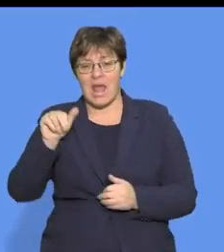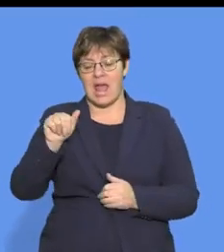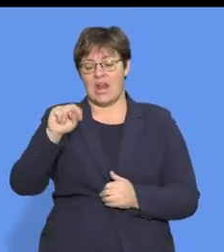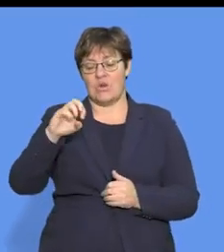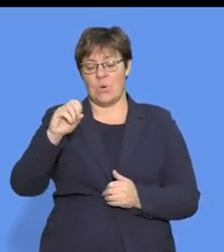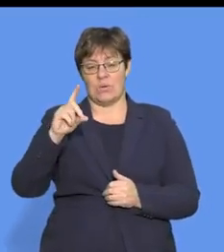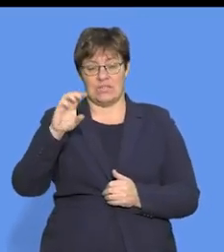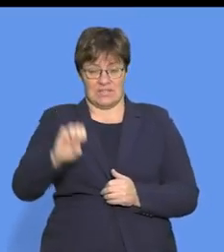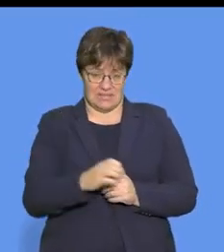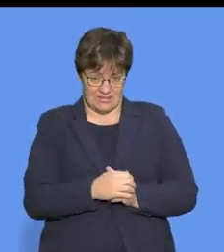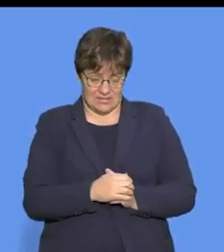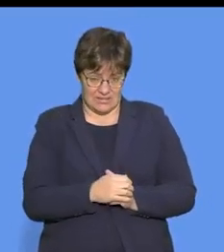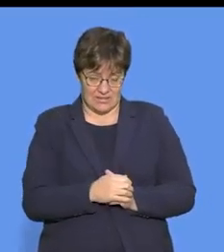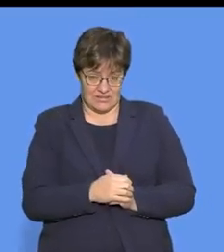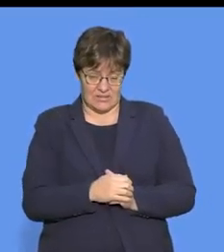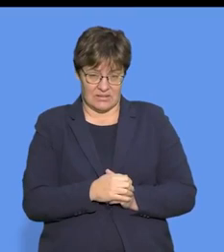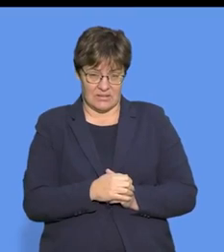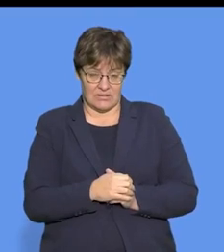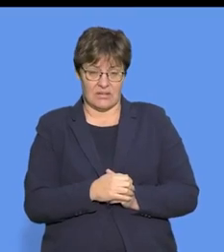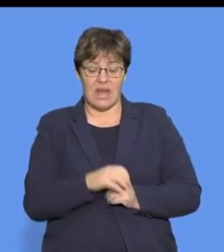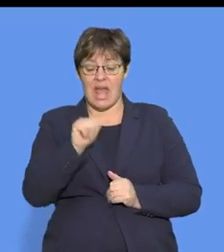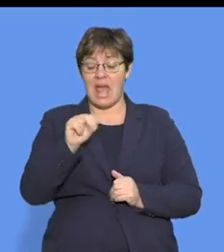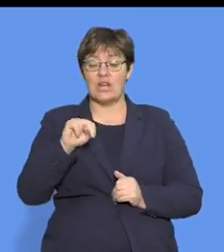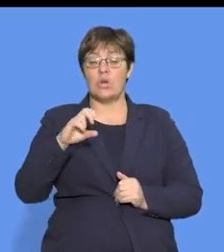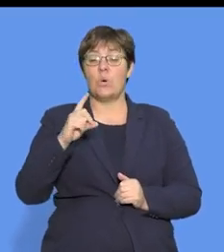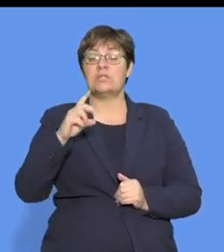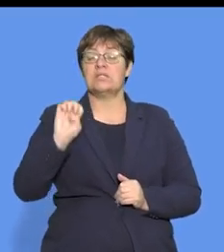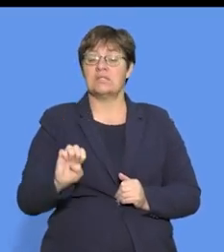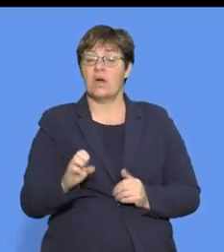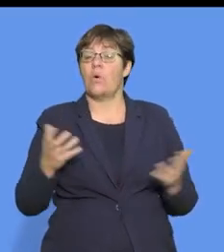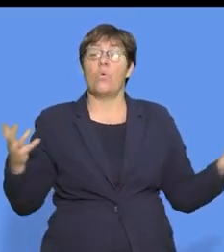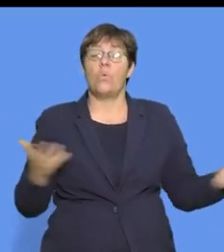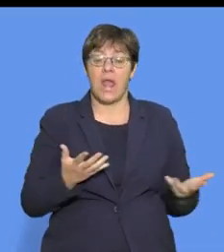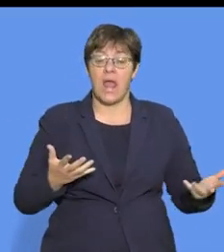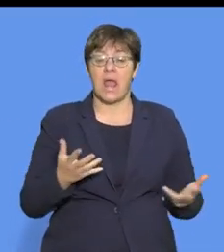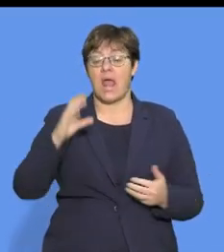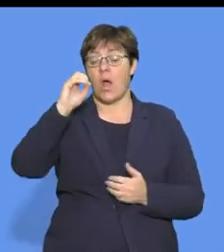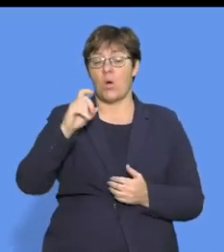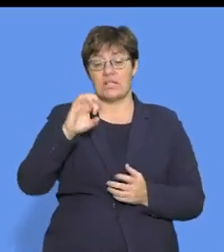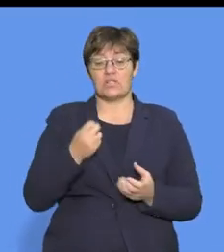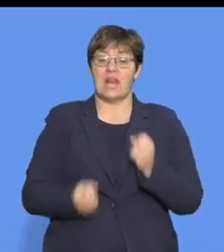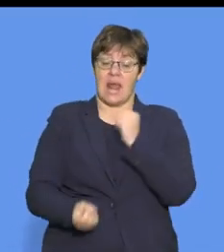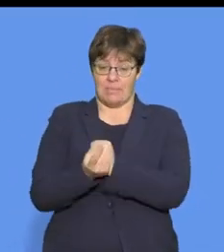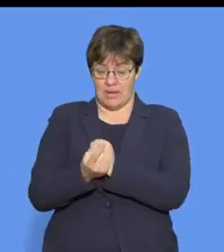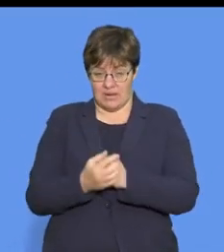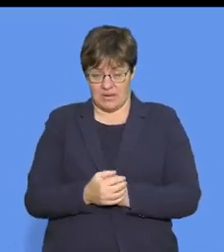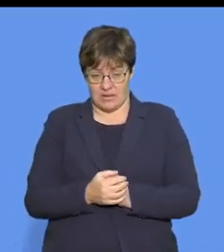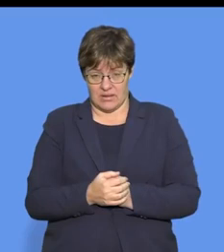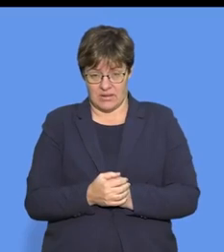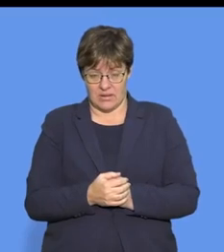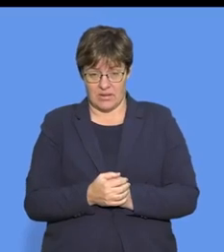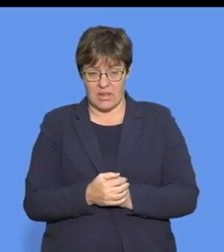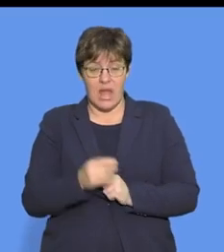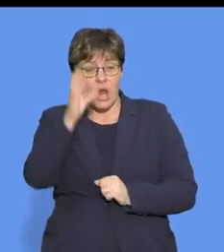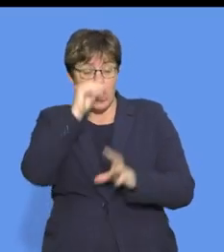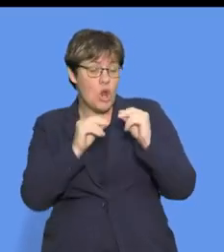anode. Please learn the definition that the anode is the place where oxidation takes place. And the